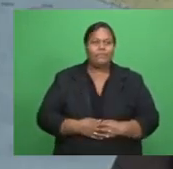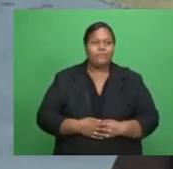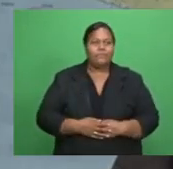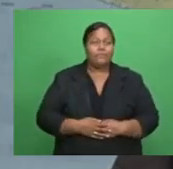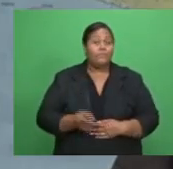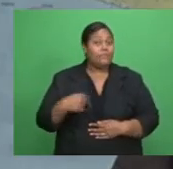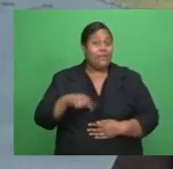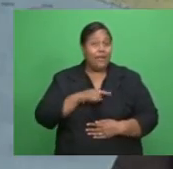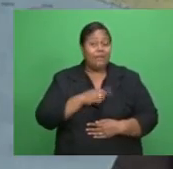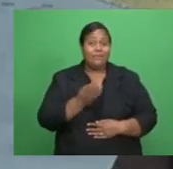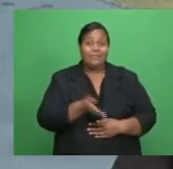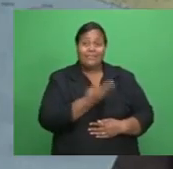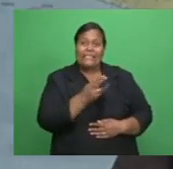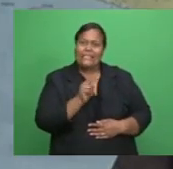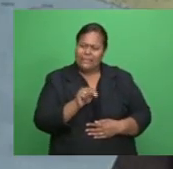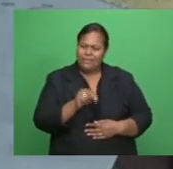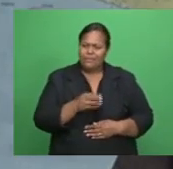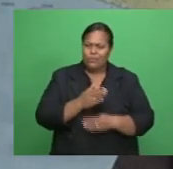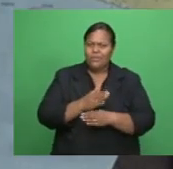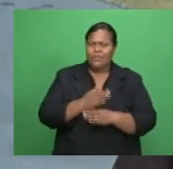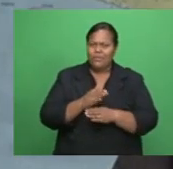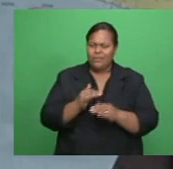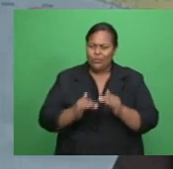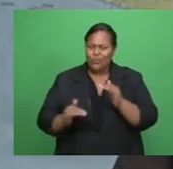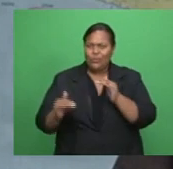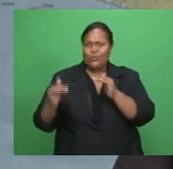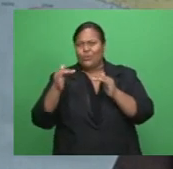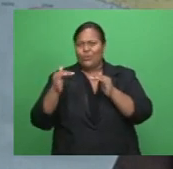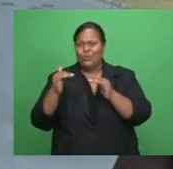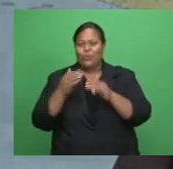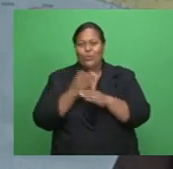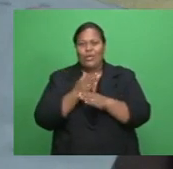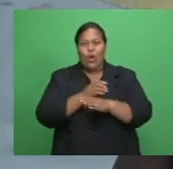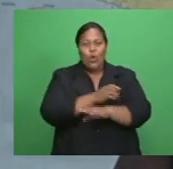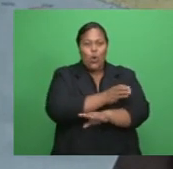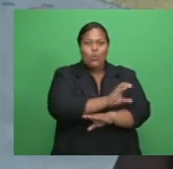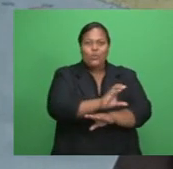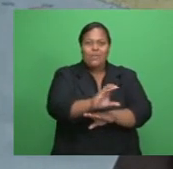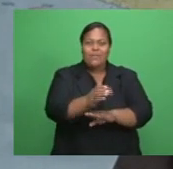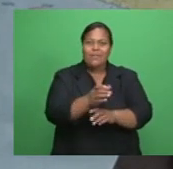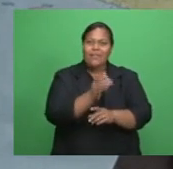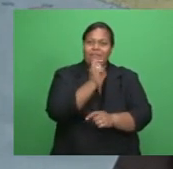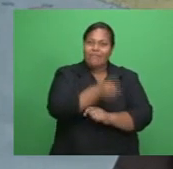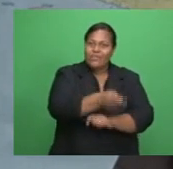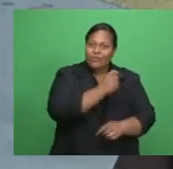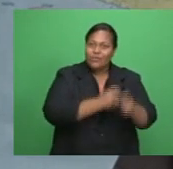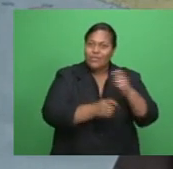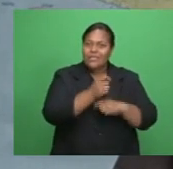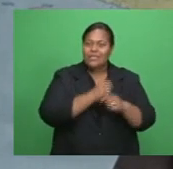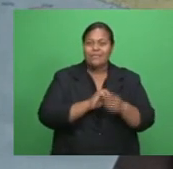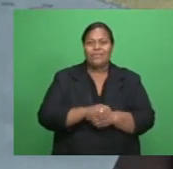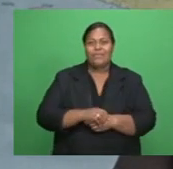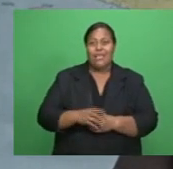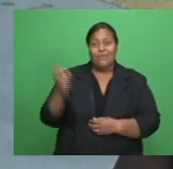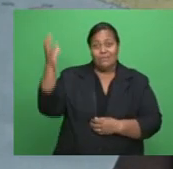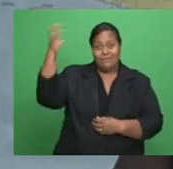level for our work around coastal fisheries, in our work around solar power